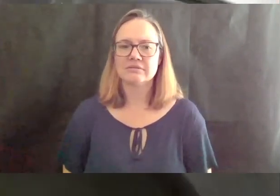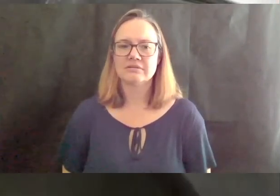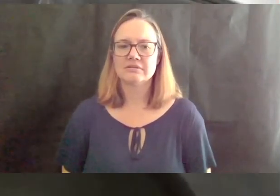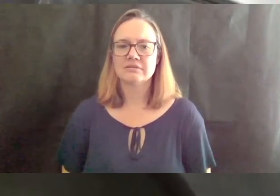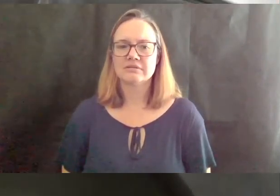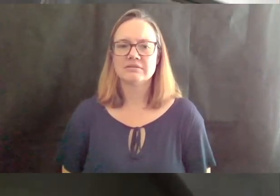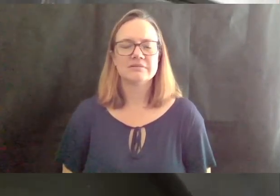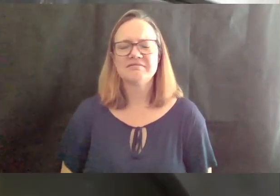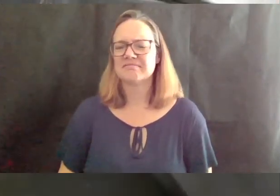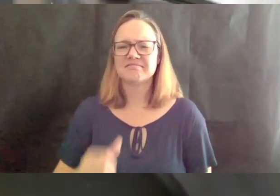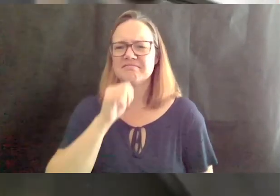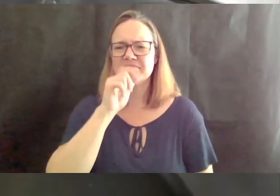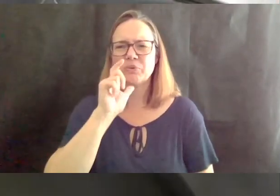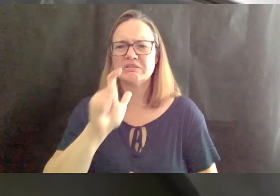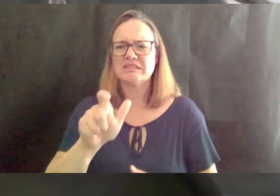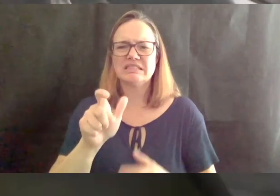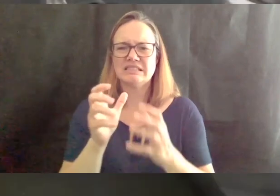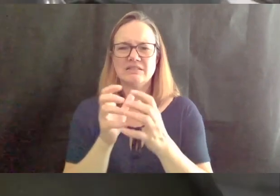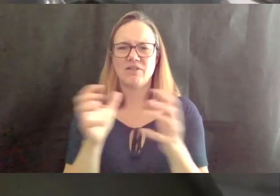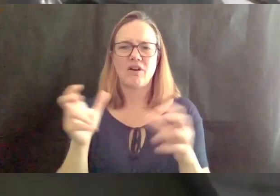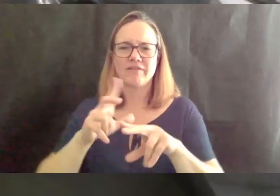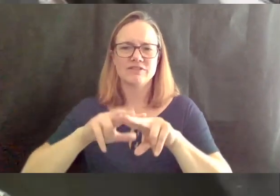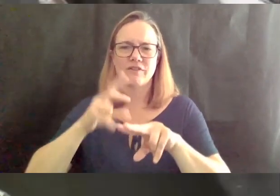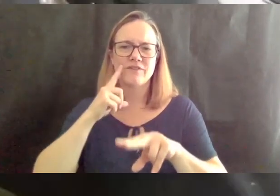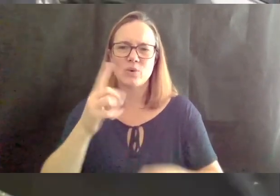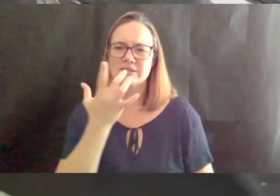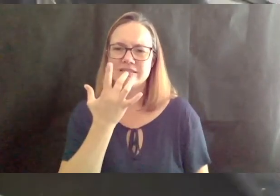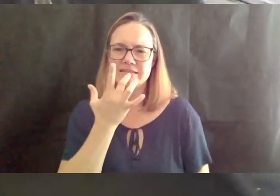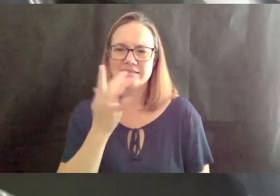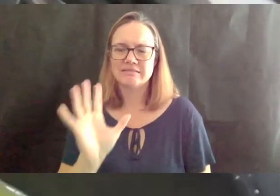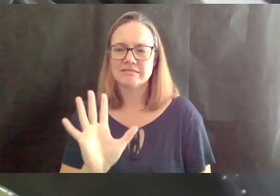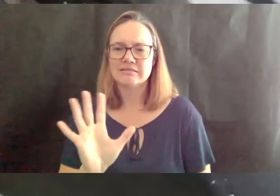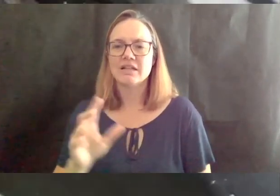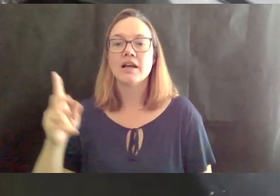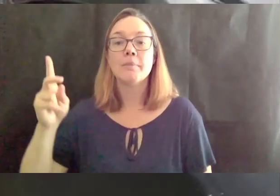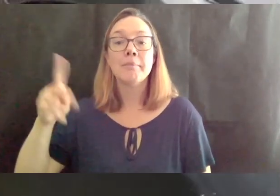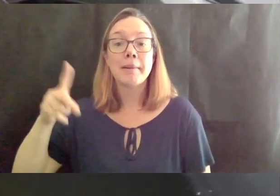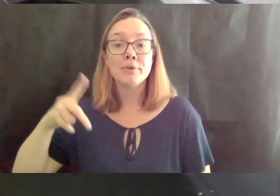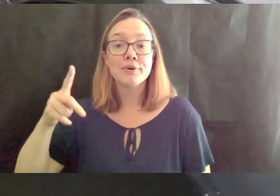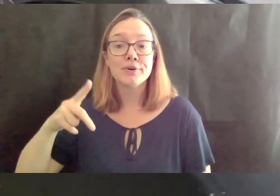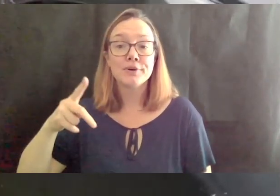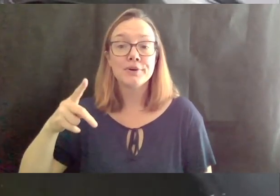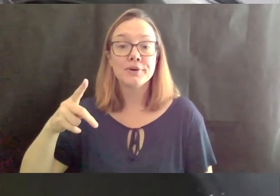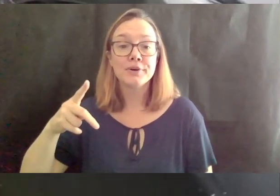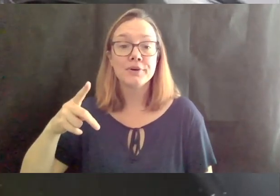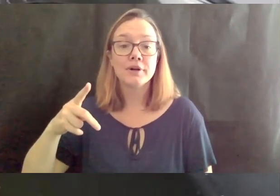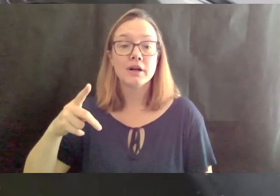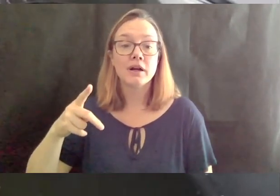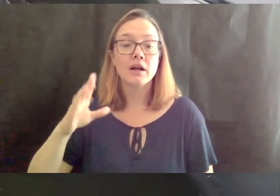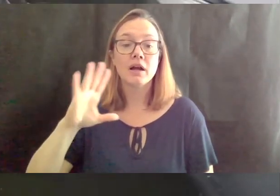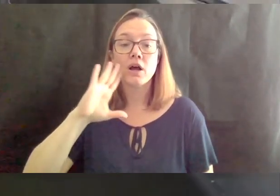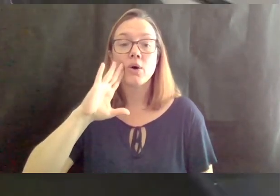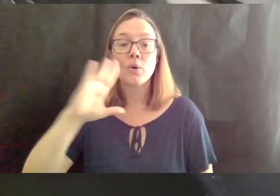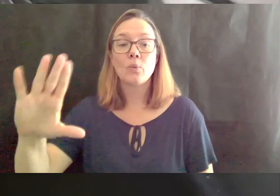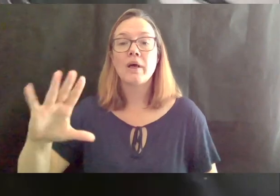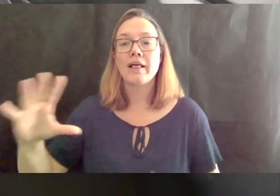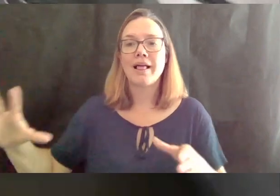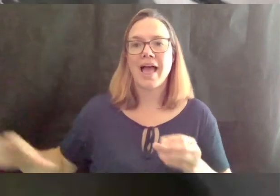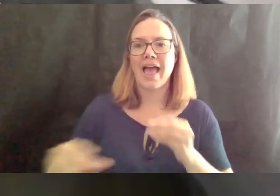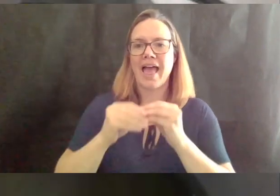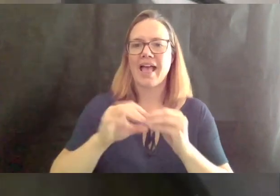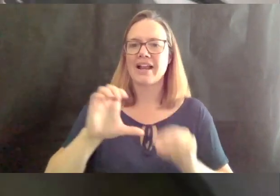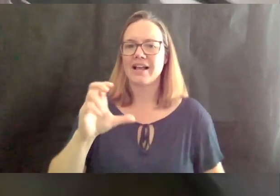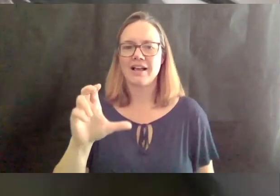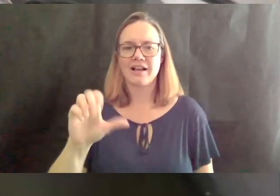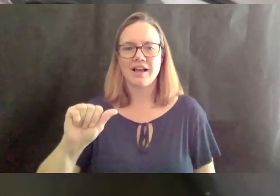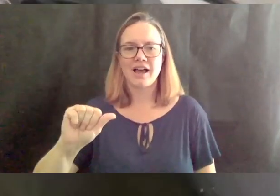too vital for the taste of the recipe. And pepper. I'm also going to toss in some cayenne pepper, so